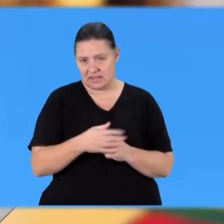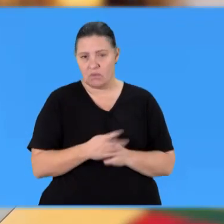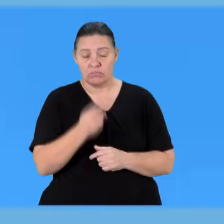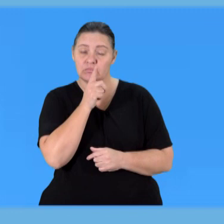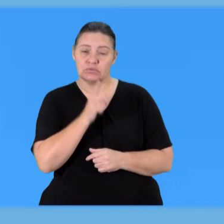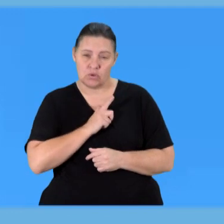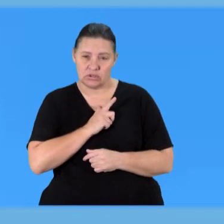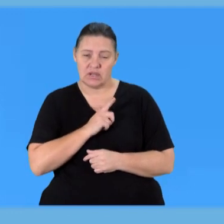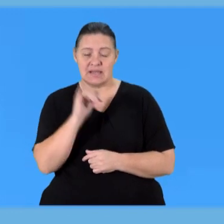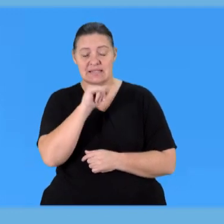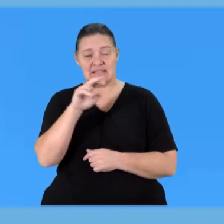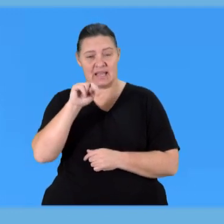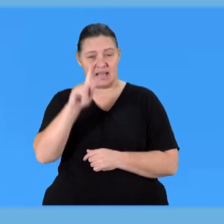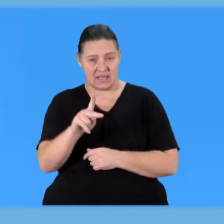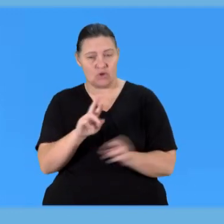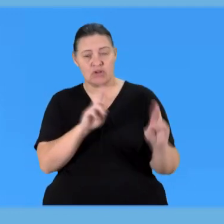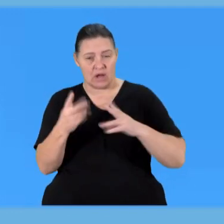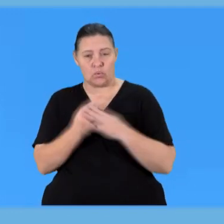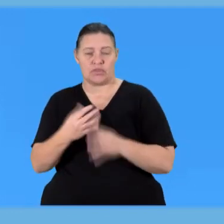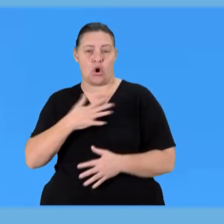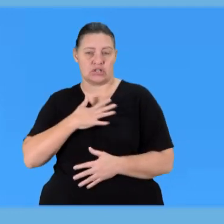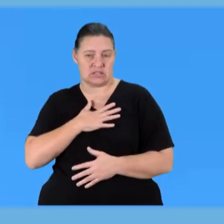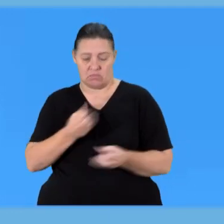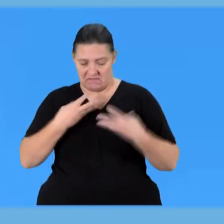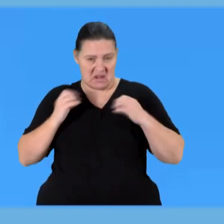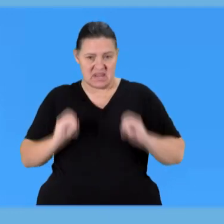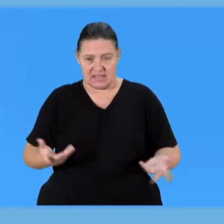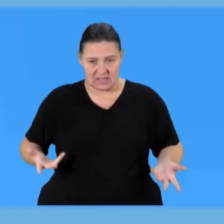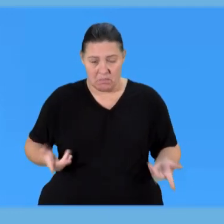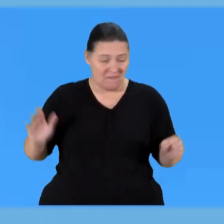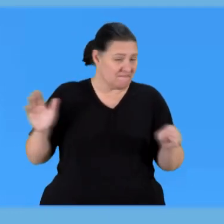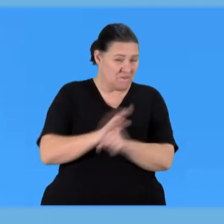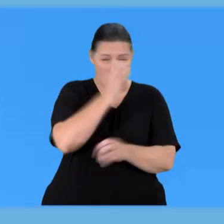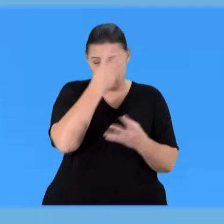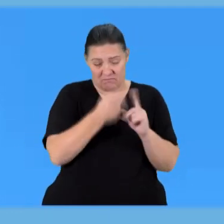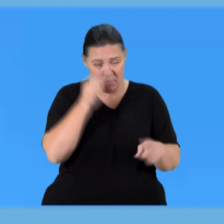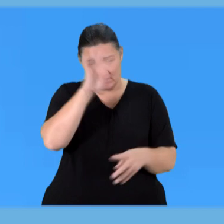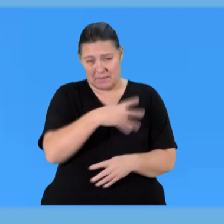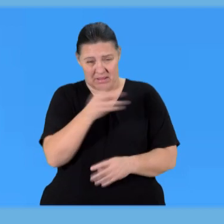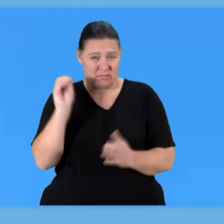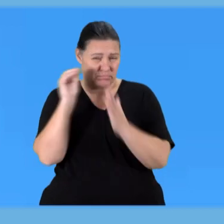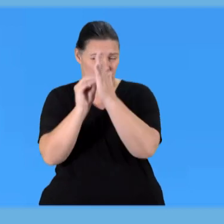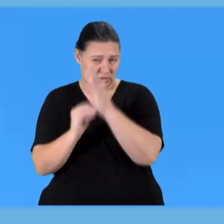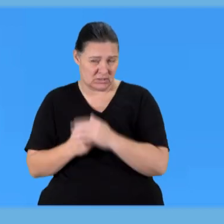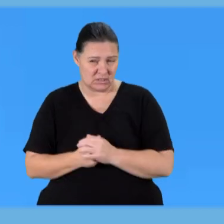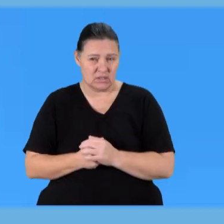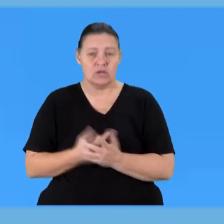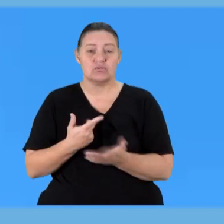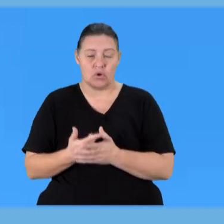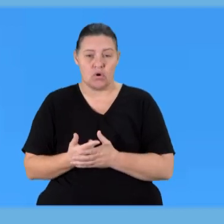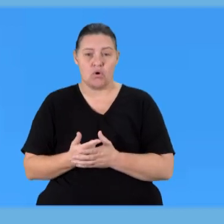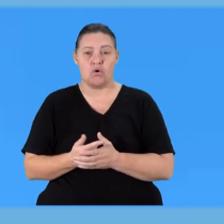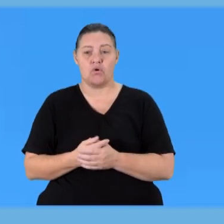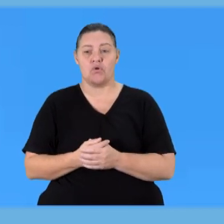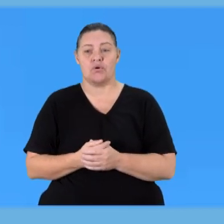we are told is that zinc is going to react with oxygen. So we need to fill in the entire information from this table or on this table. So the